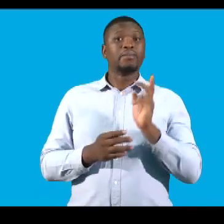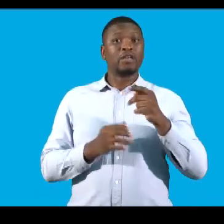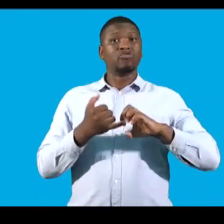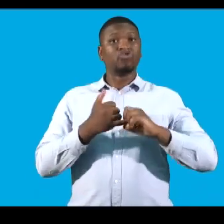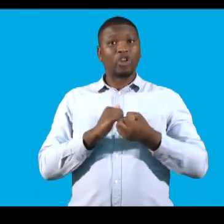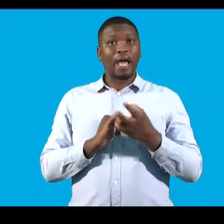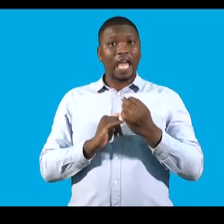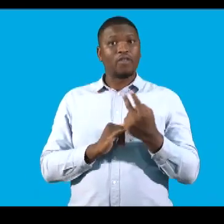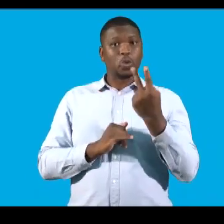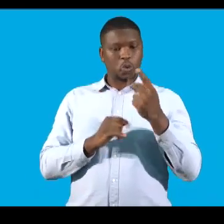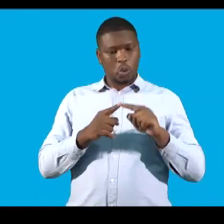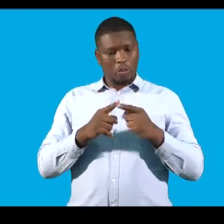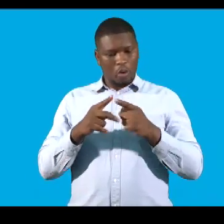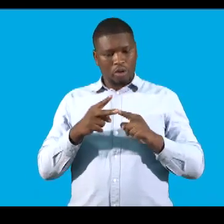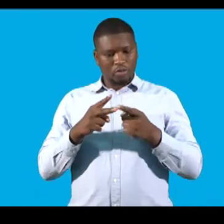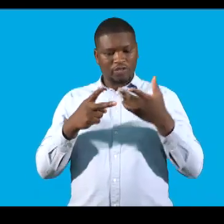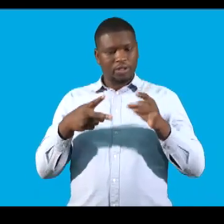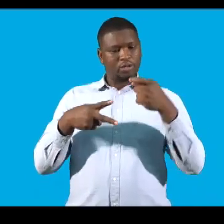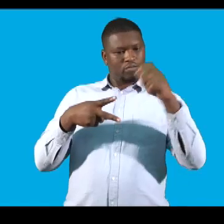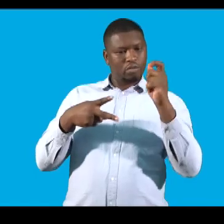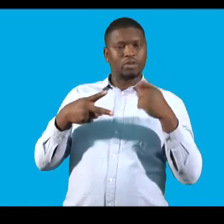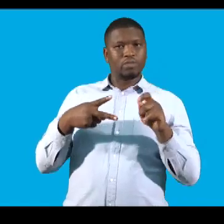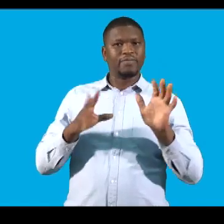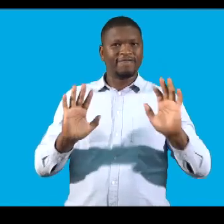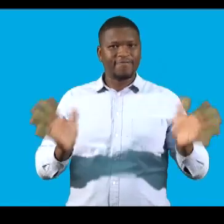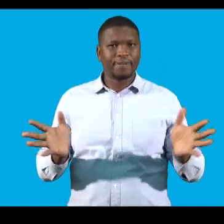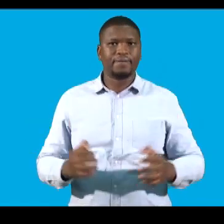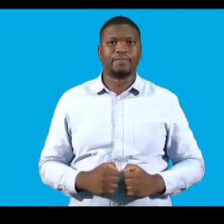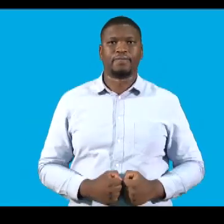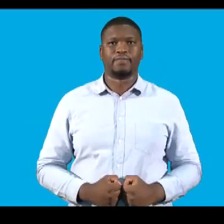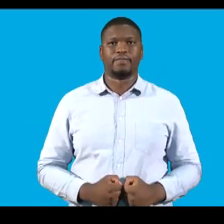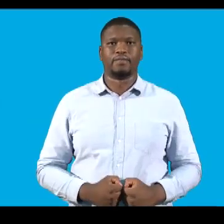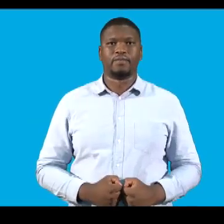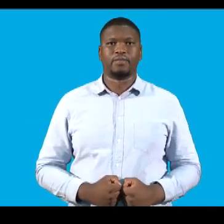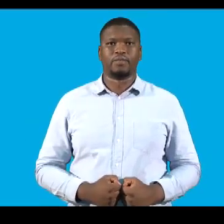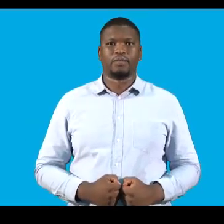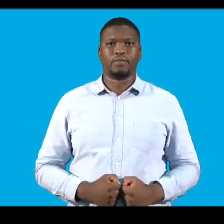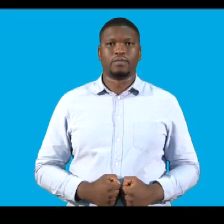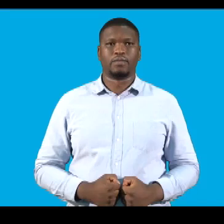2 clear, distinct points, and you will be awarded your 2 marks.